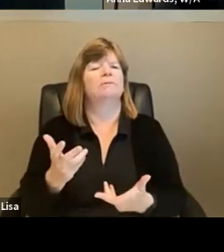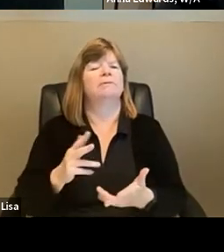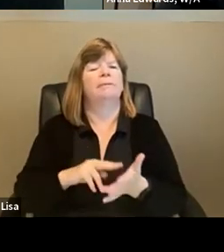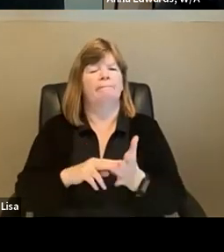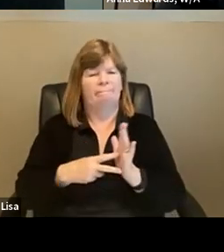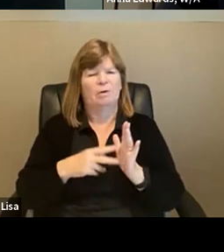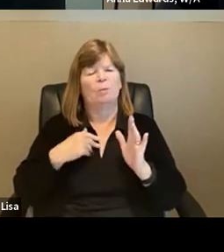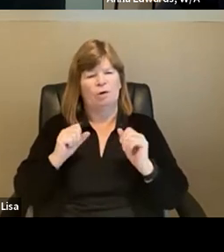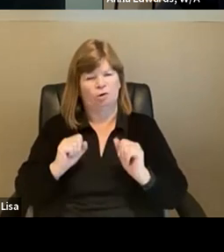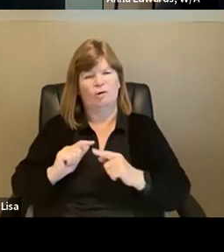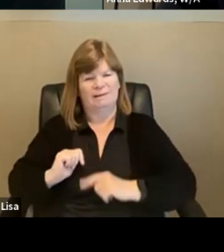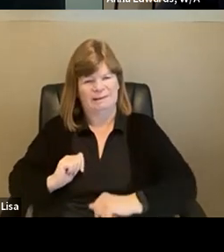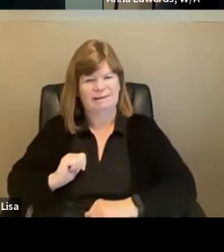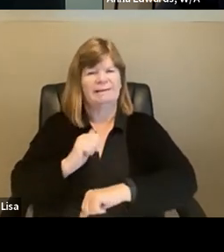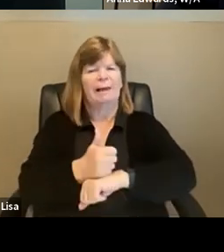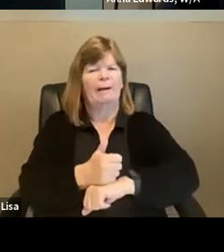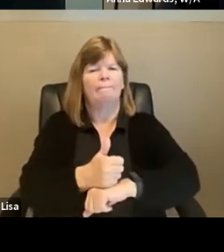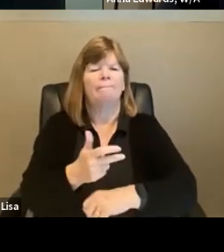to create a